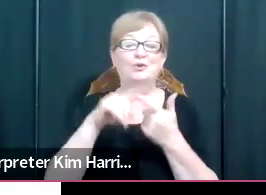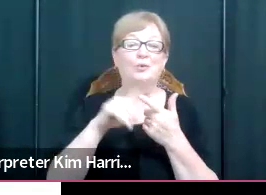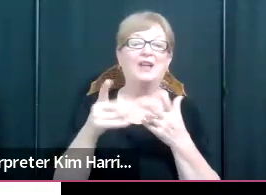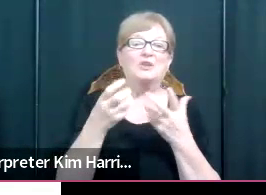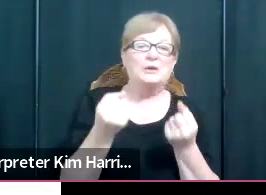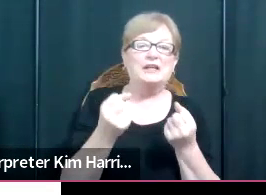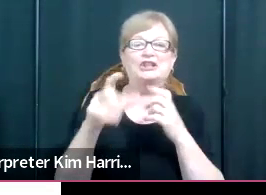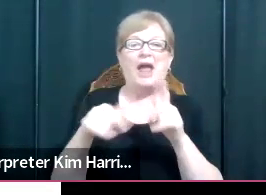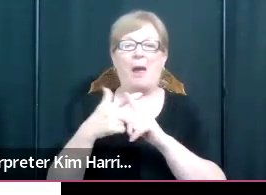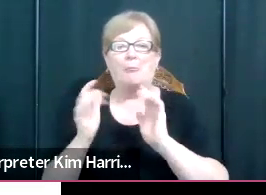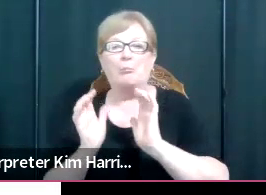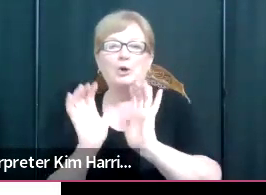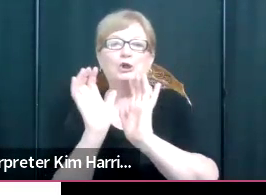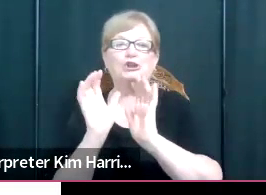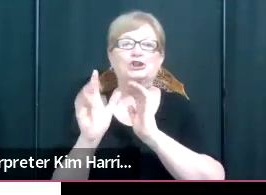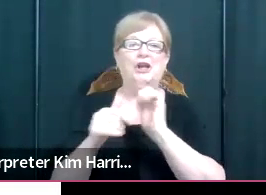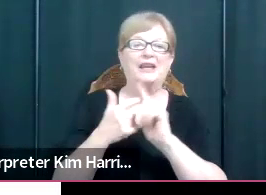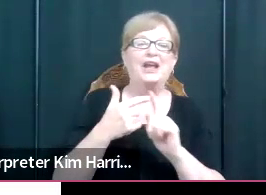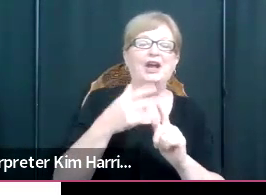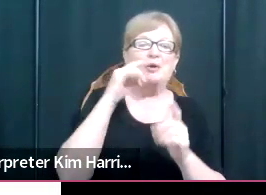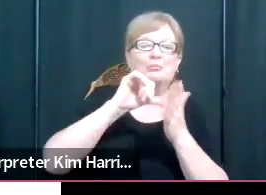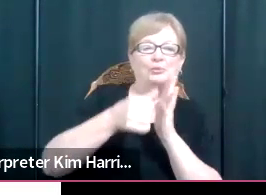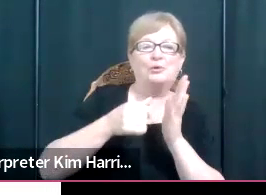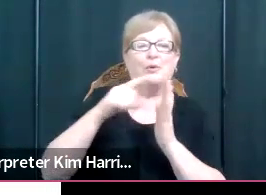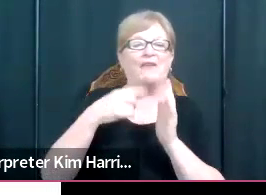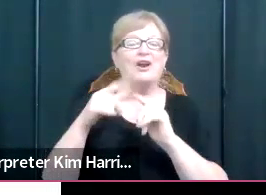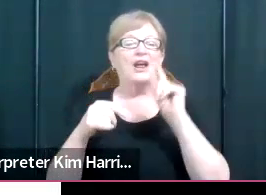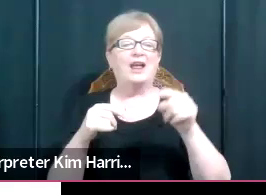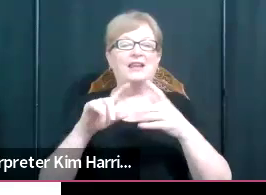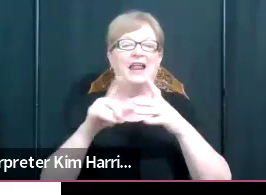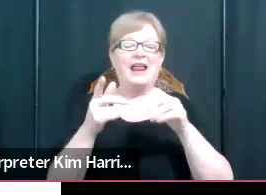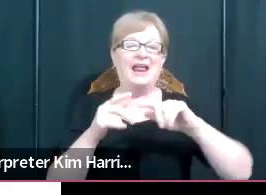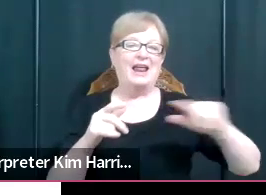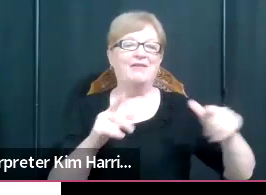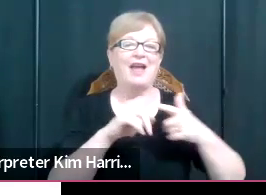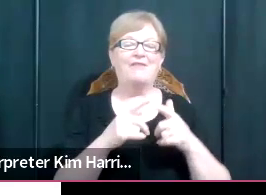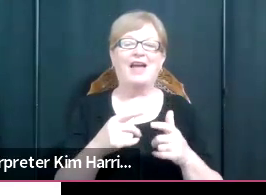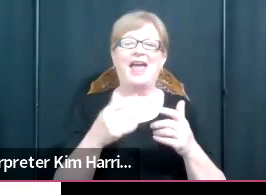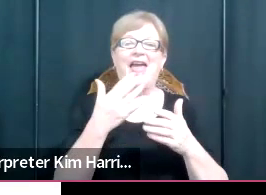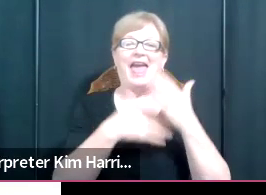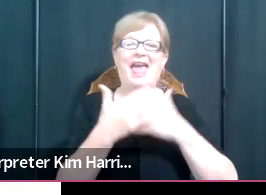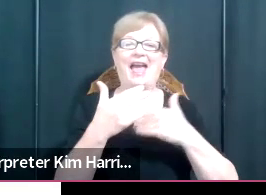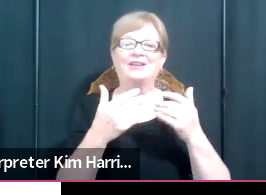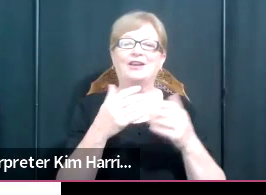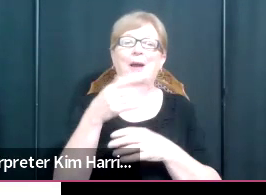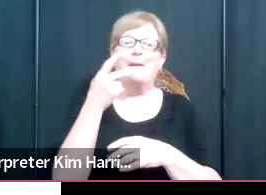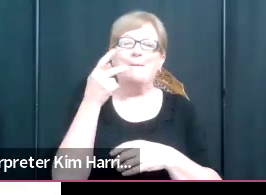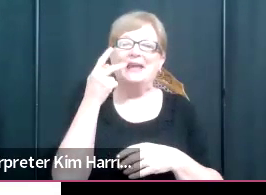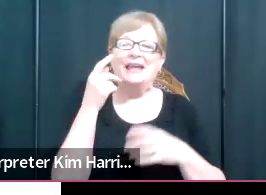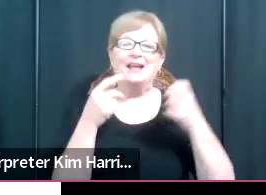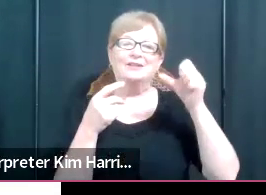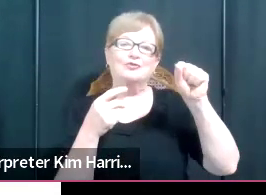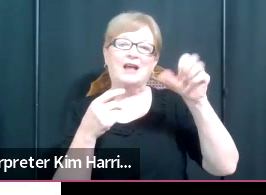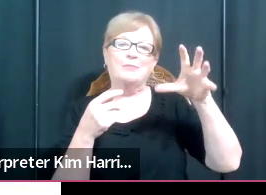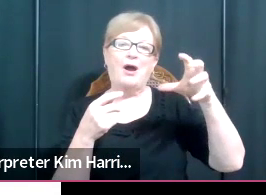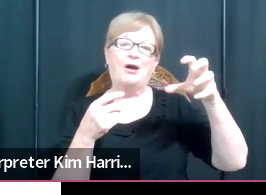push. Starting in the lower left-hand corner, we have a hand holding a pink stress ball, and when you squeeze